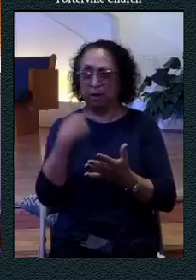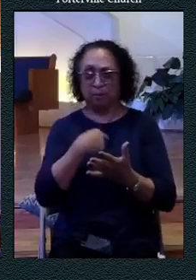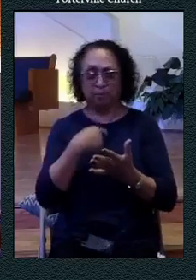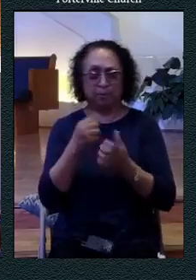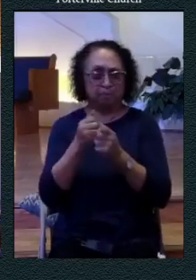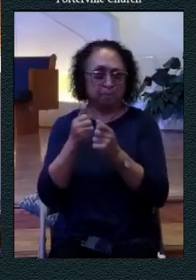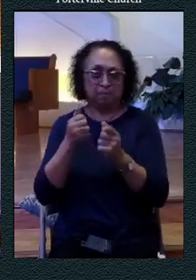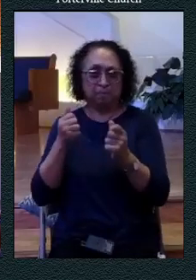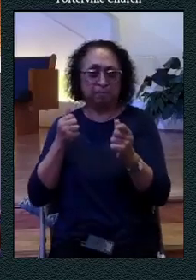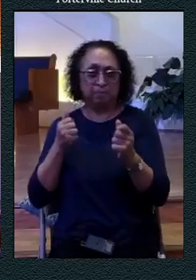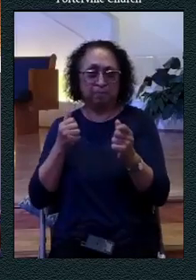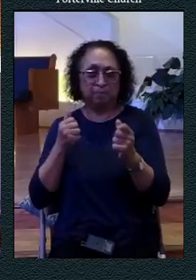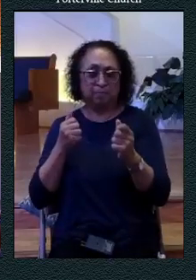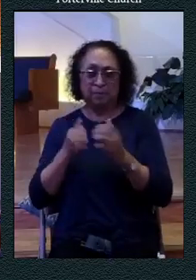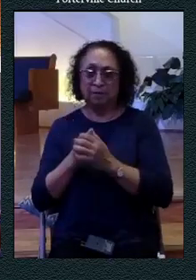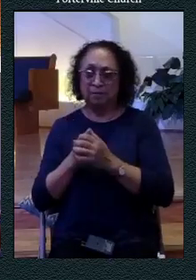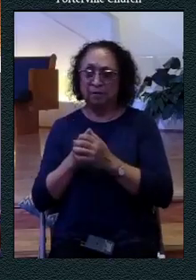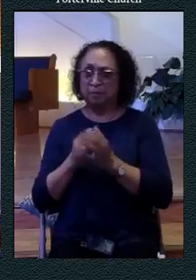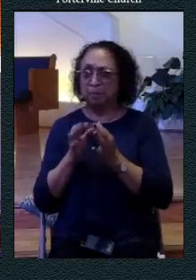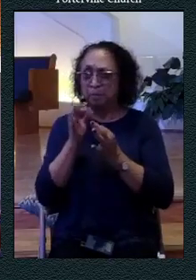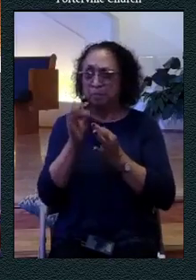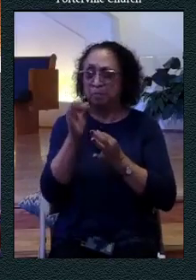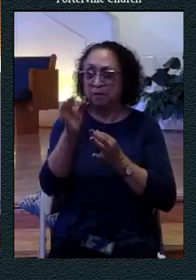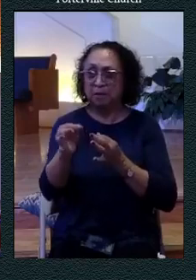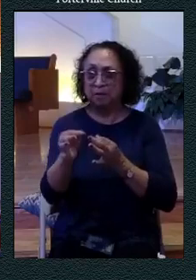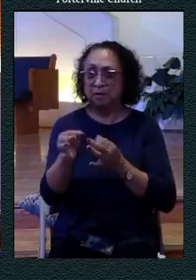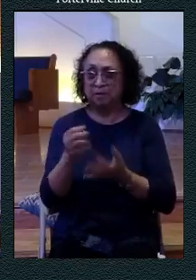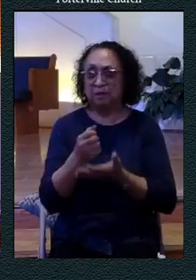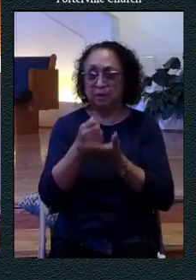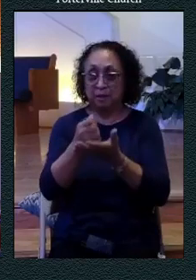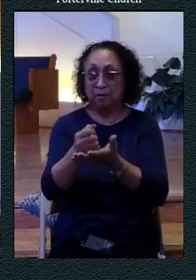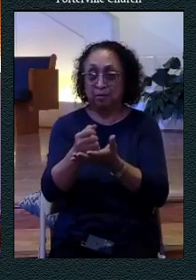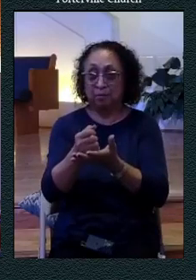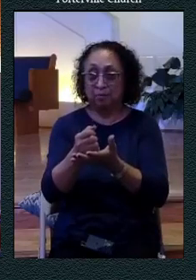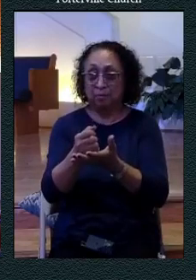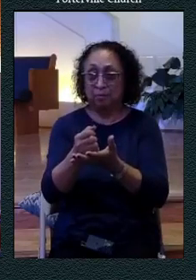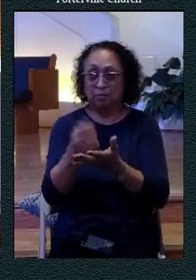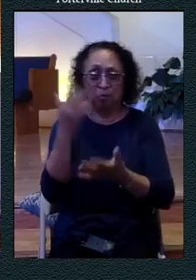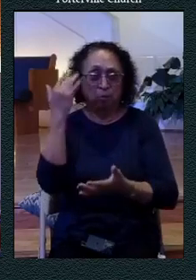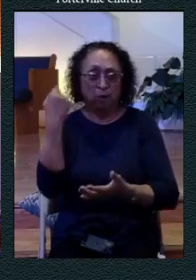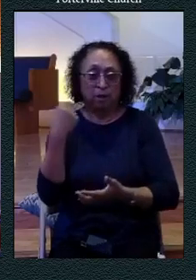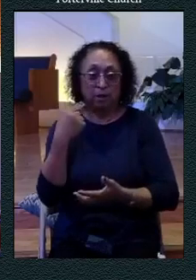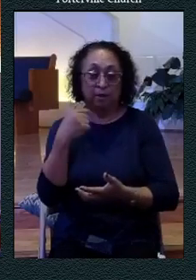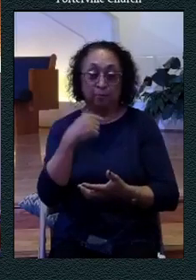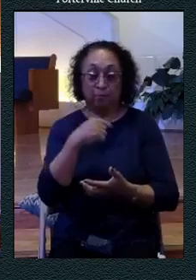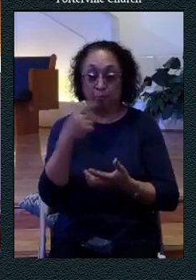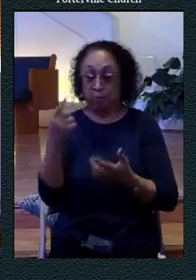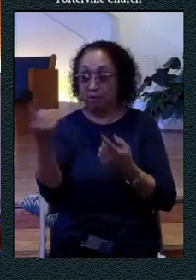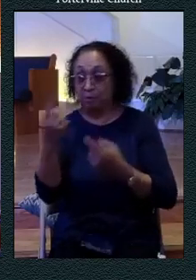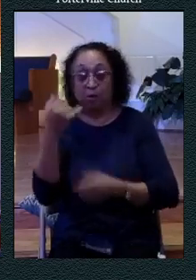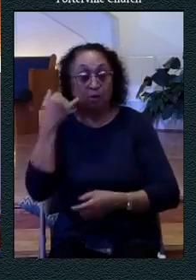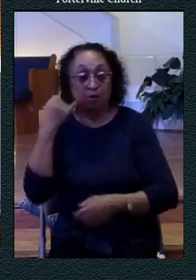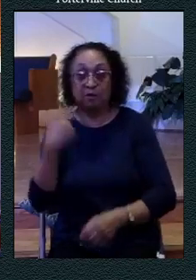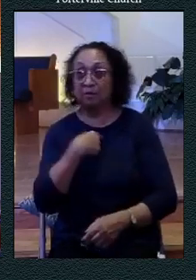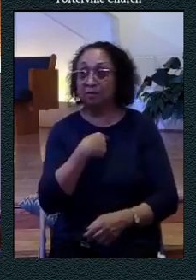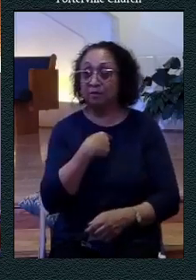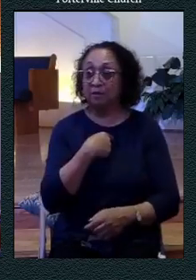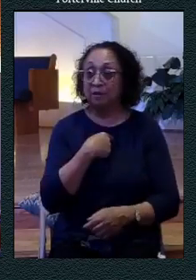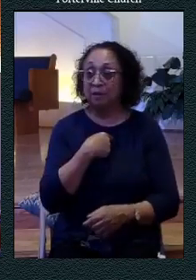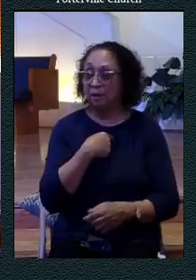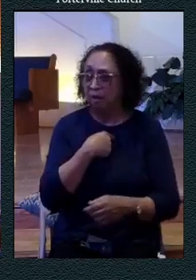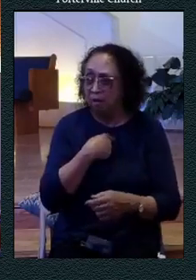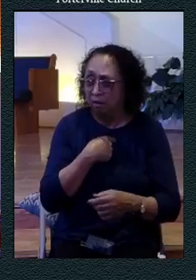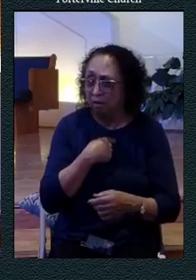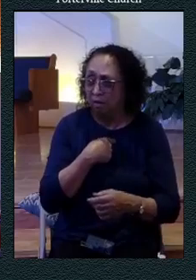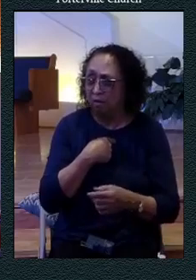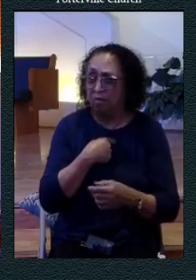us kind of cringe when the person on the nominating committee calls and we think, oh no, what are they going to